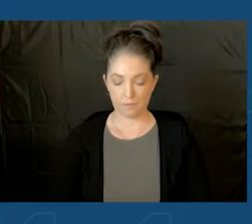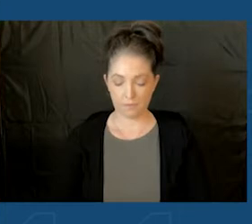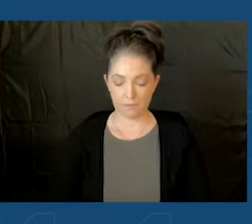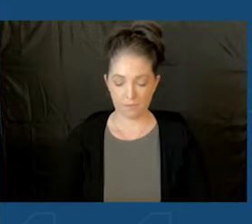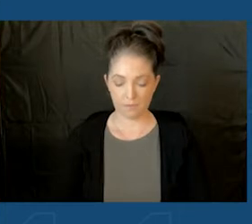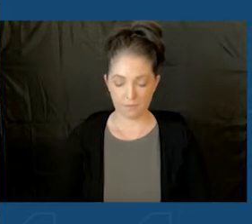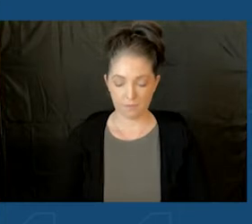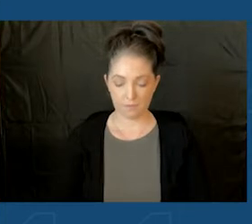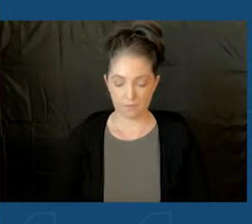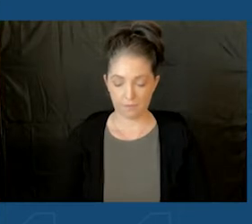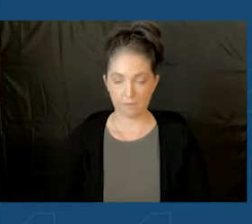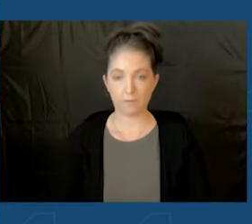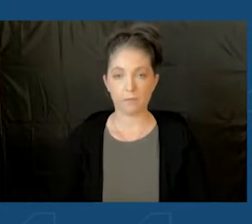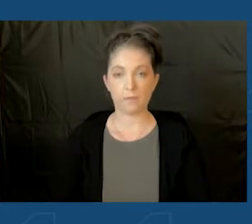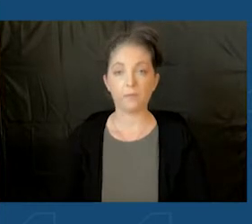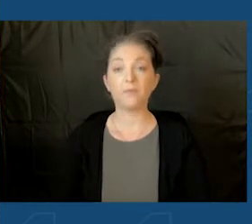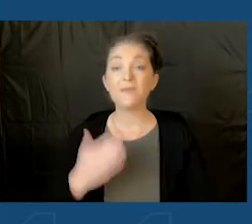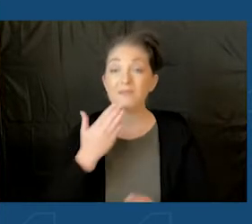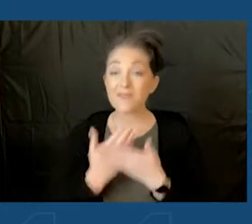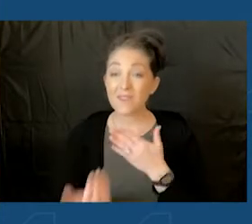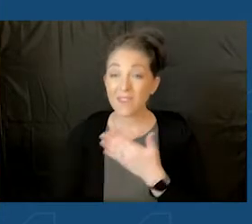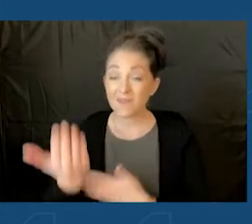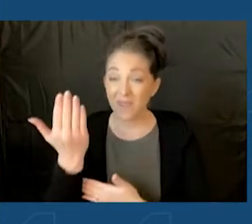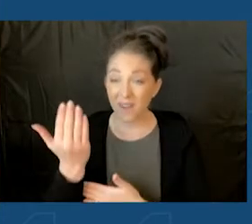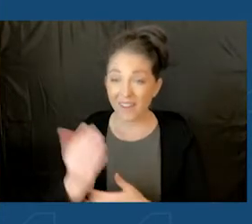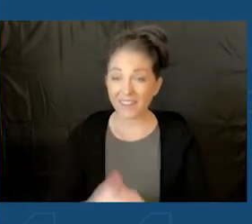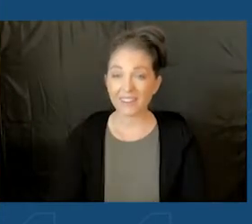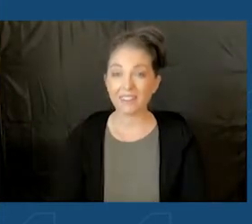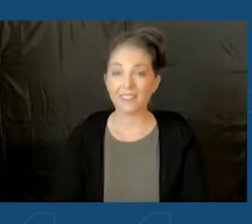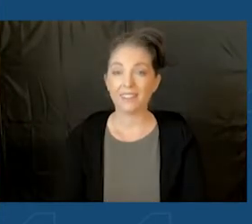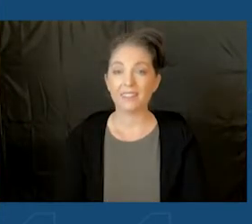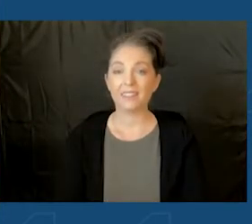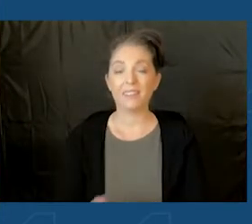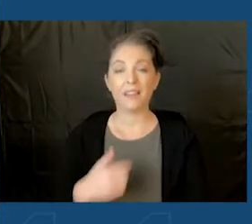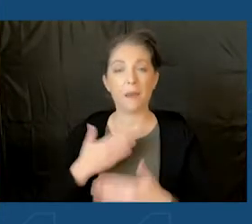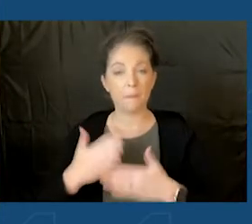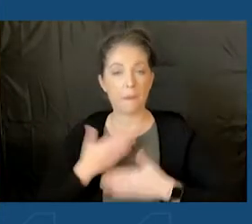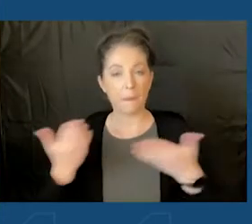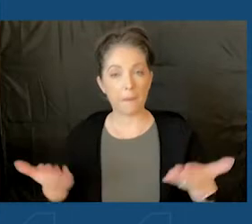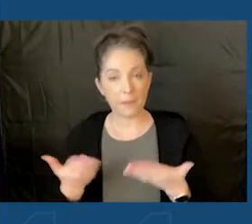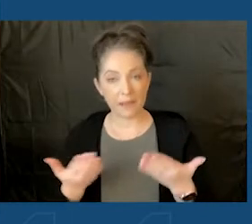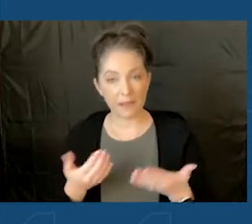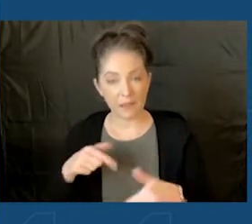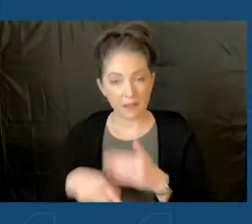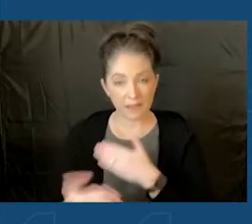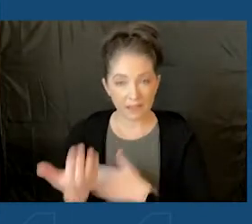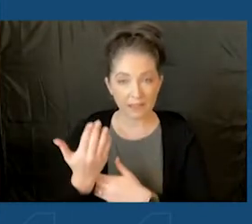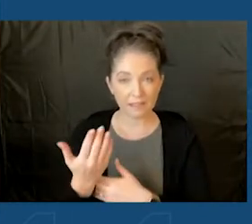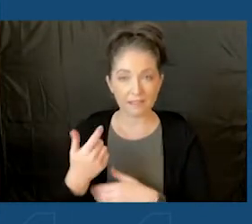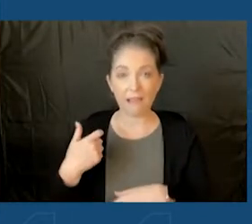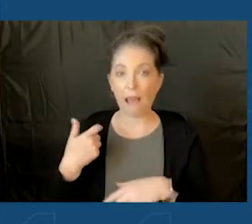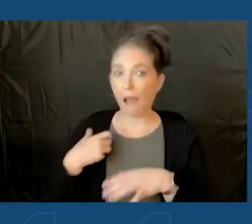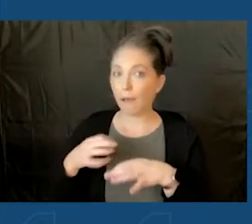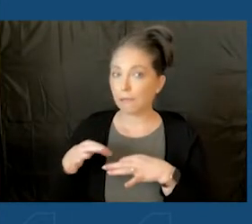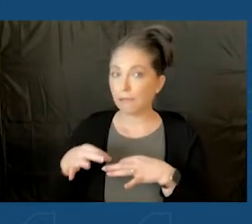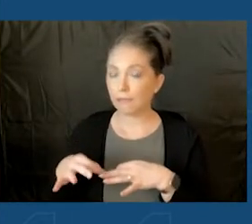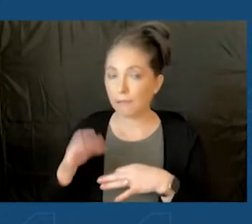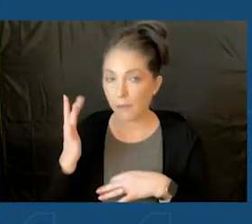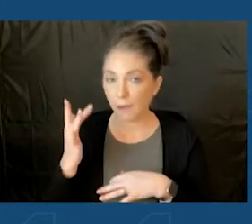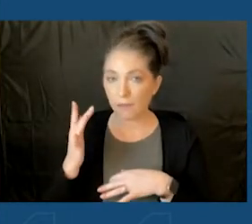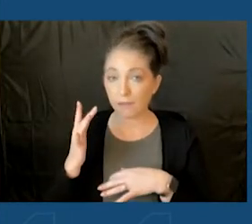Good morning, everyone. I'm pleased to be here this morning. I only delayed because, according to the